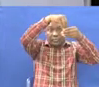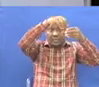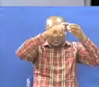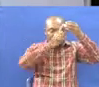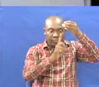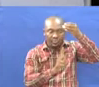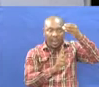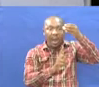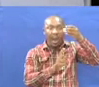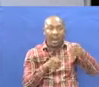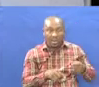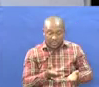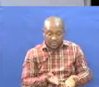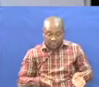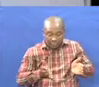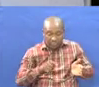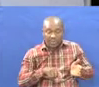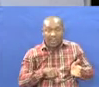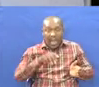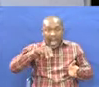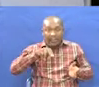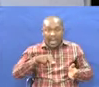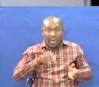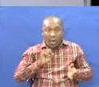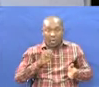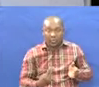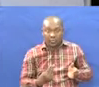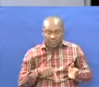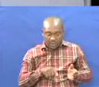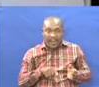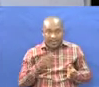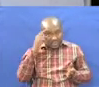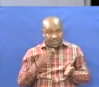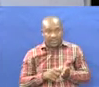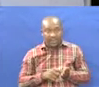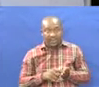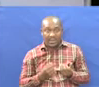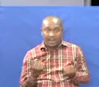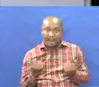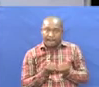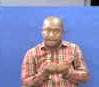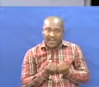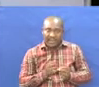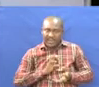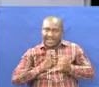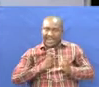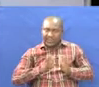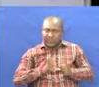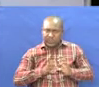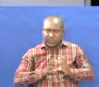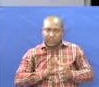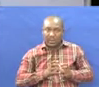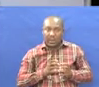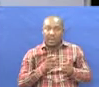does not take part in a chemical reaction. The function is to speed up the decomposition of hydrogen peroxide in order